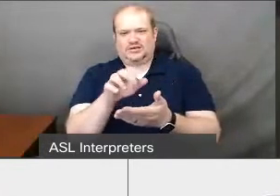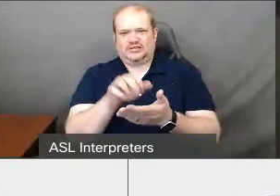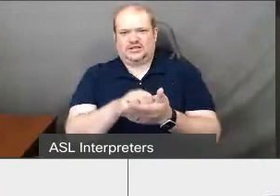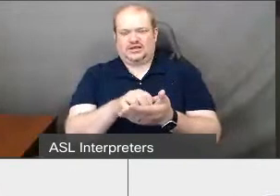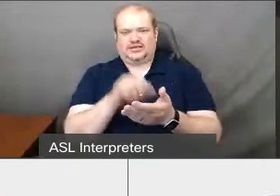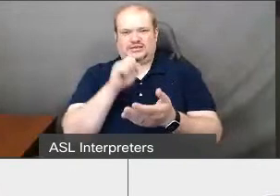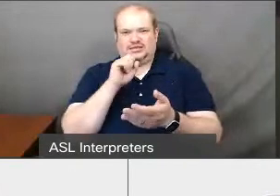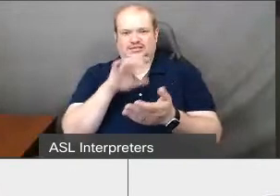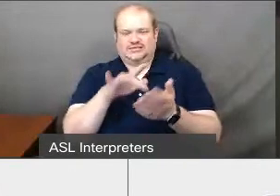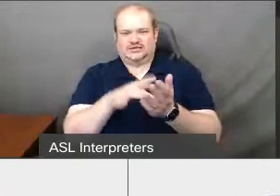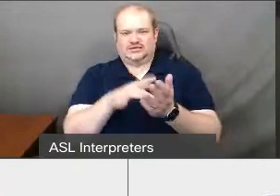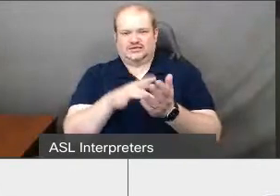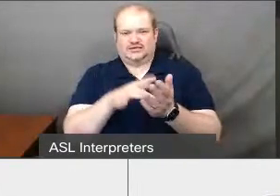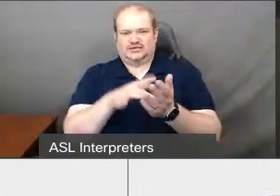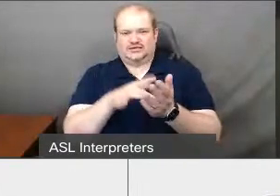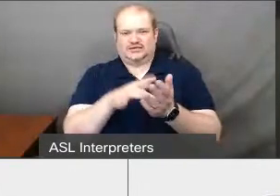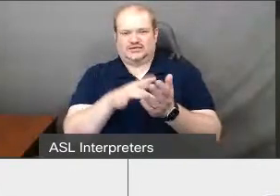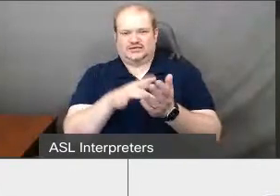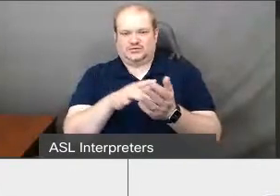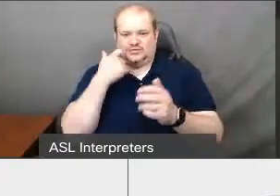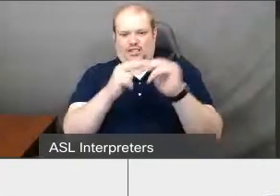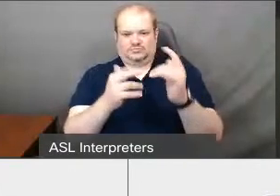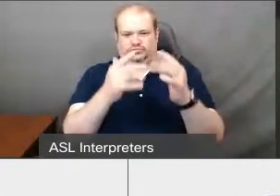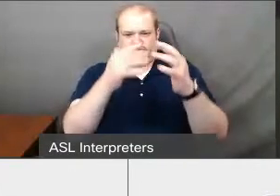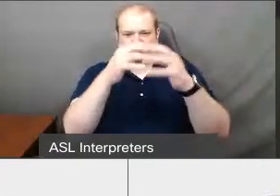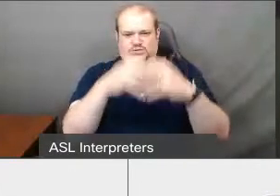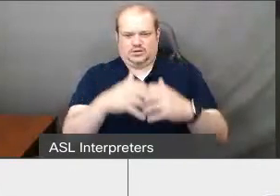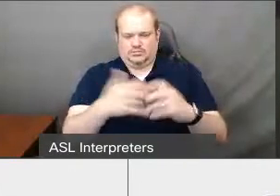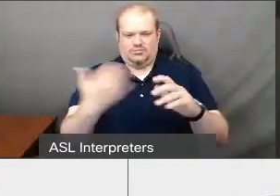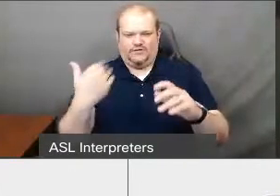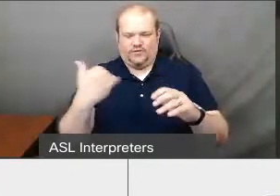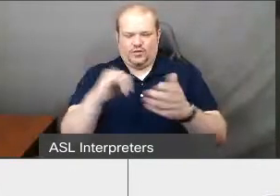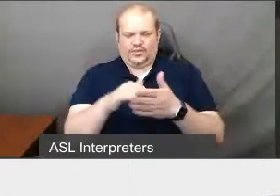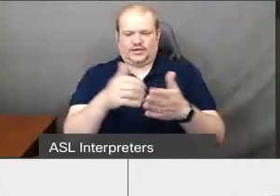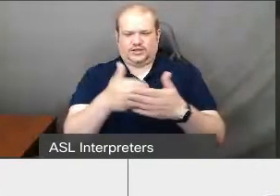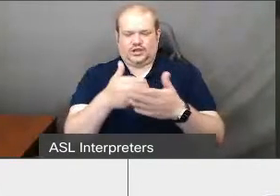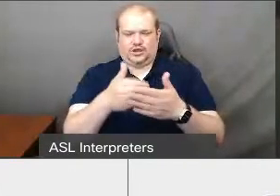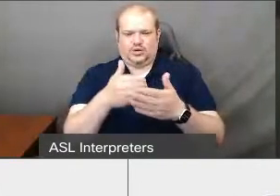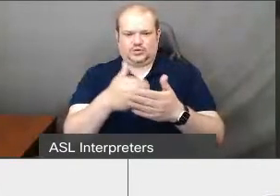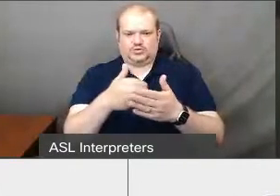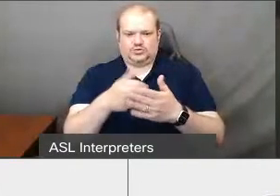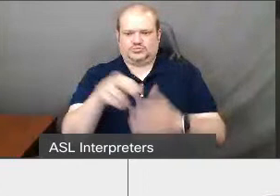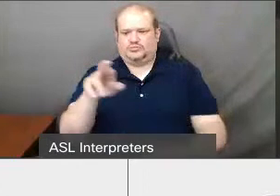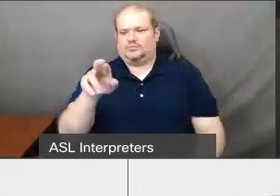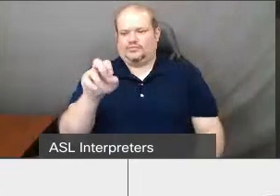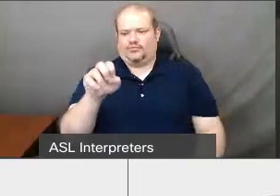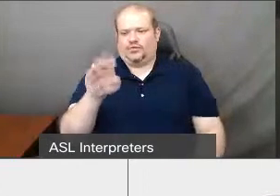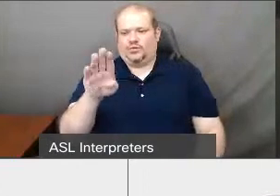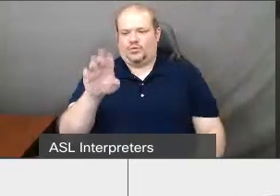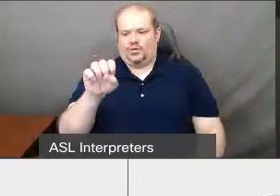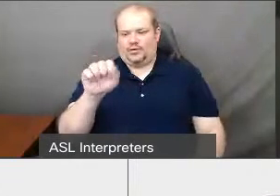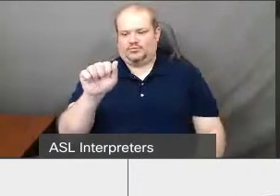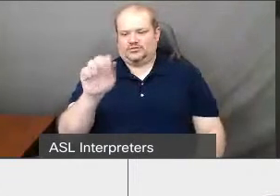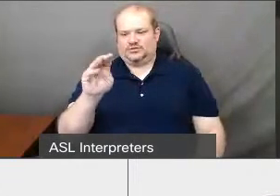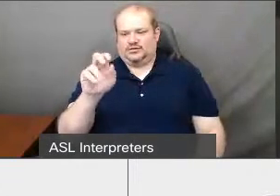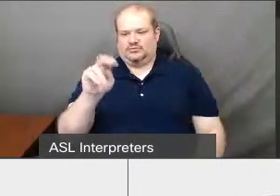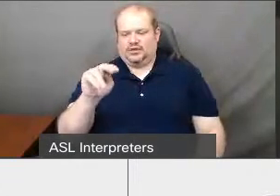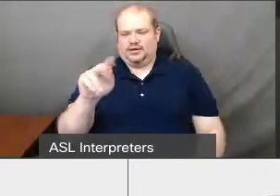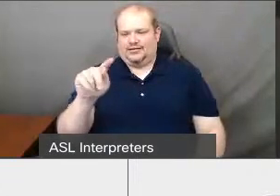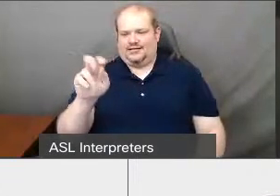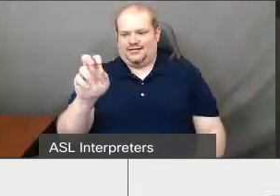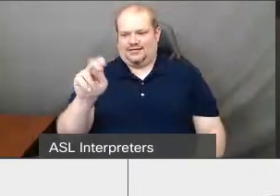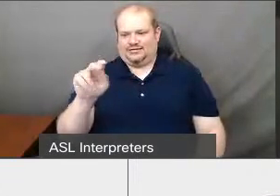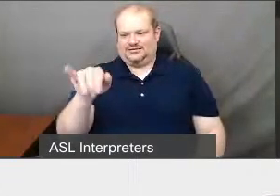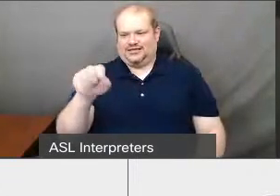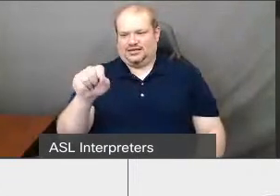We'll redone that building. It's over by the Resmond tennis courts, is just to the south of it.